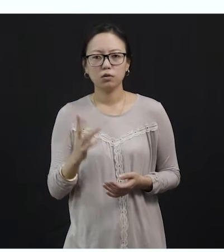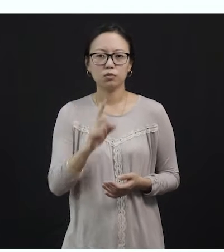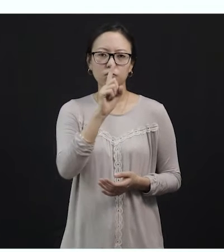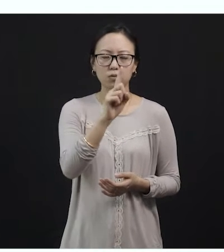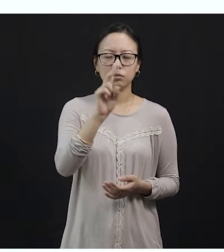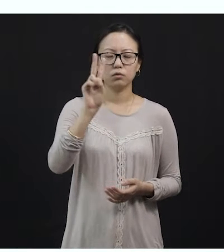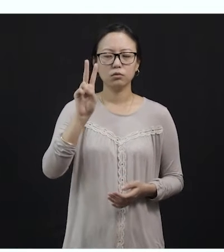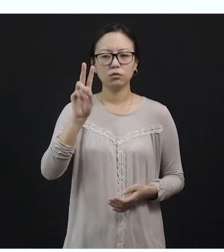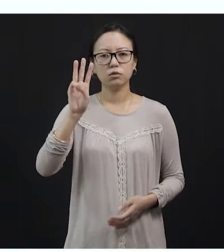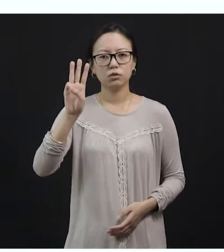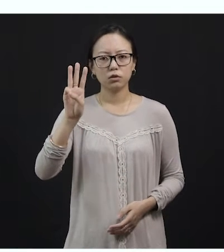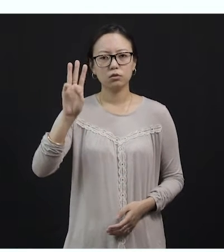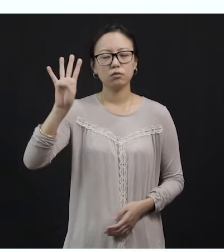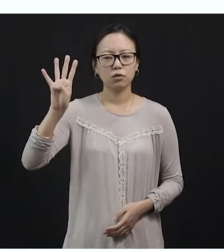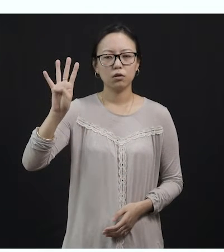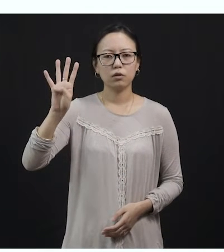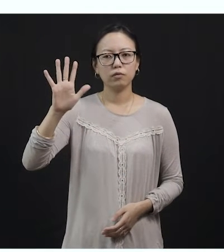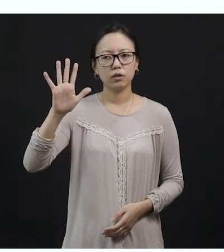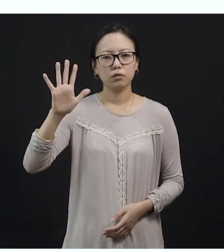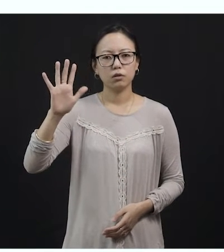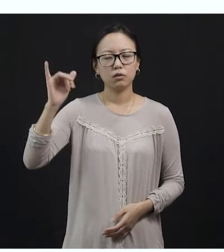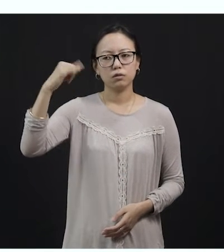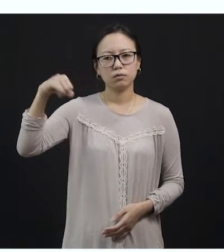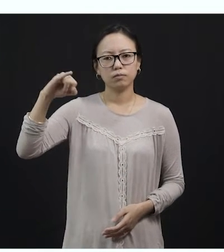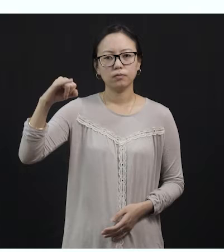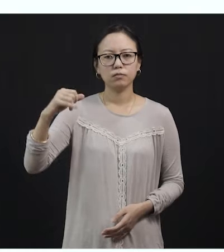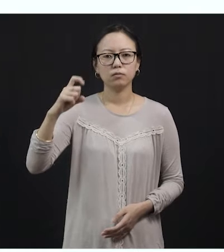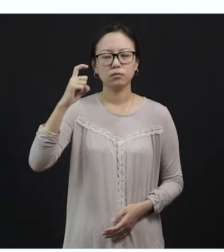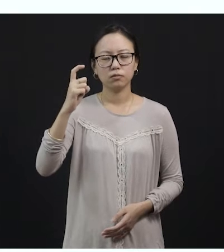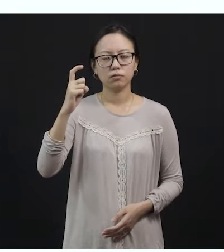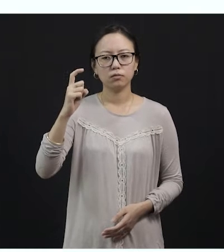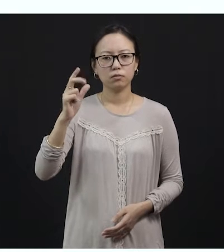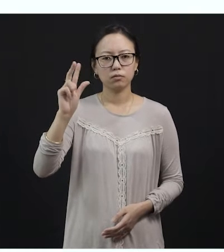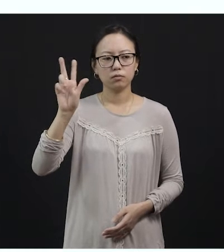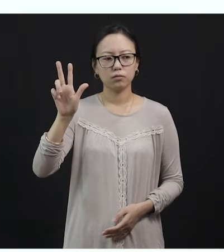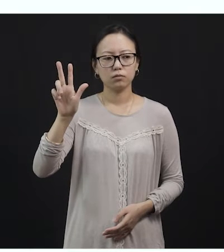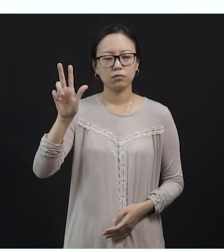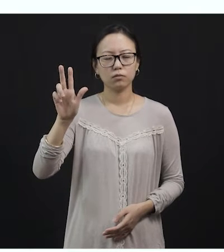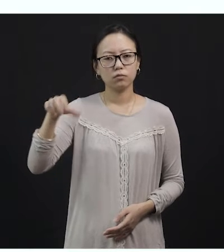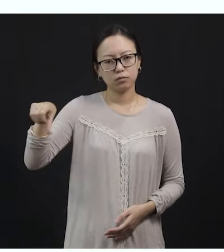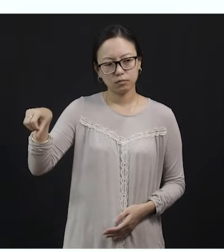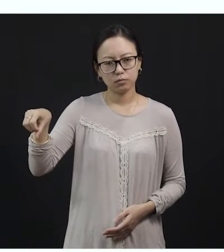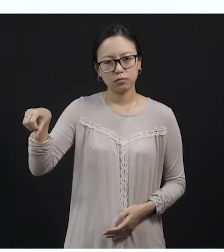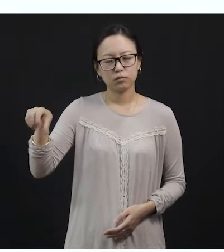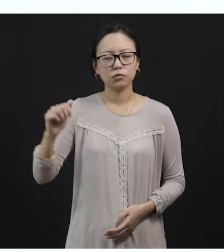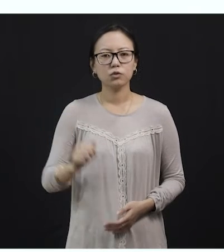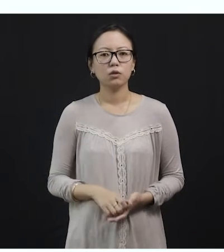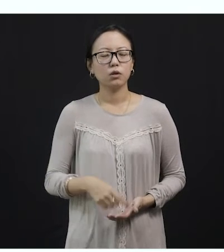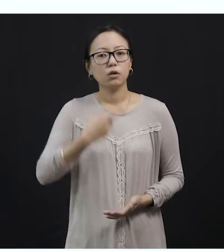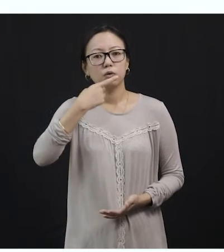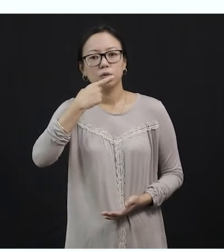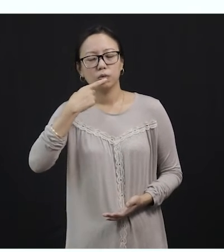2, 3, 4, 5, 6, 7, 8, 9.